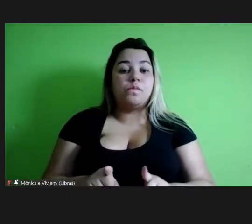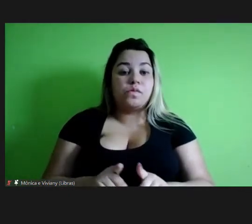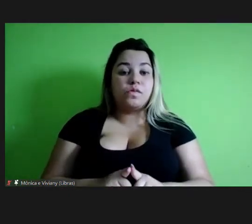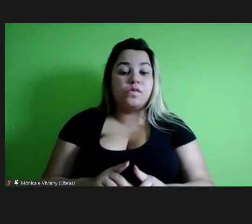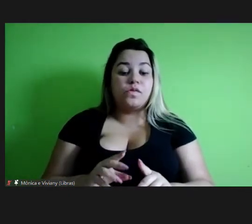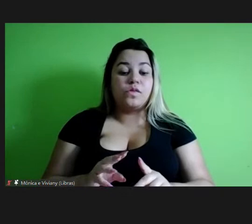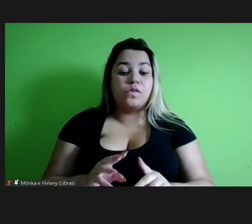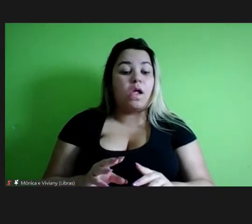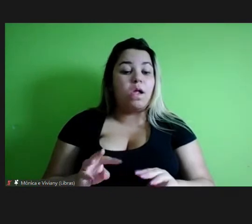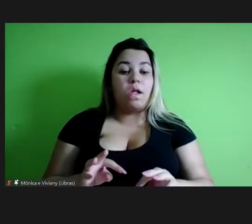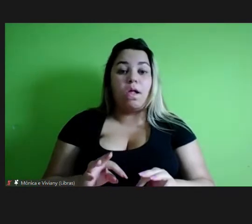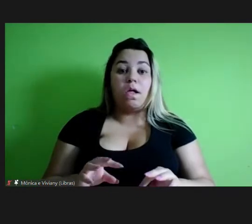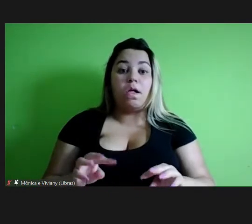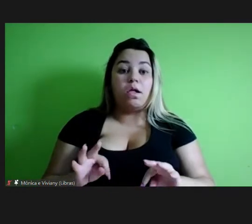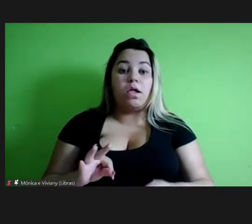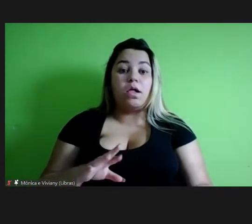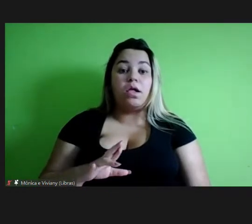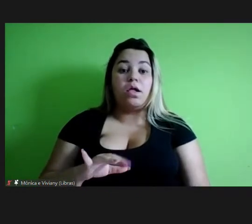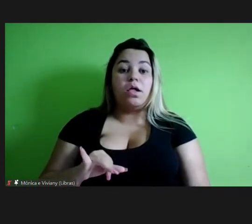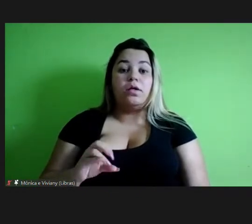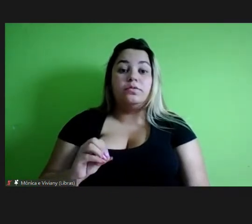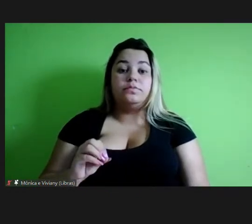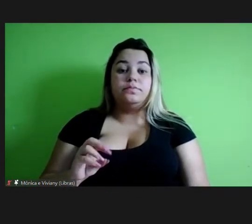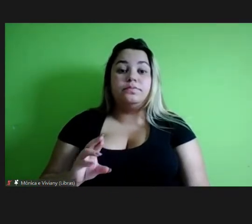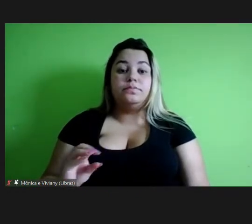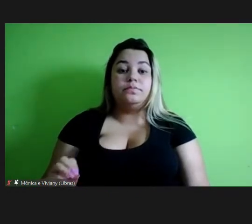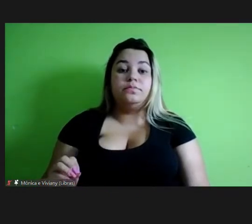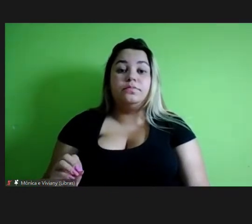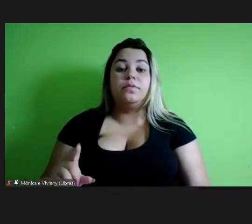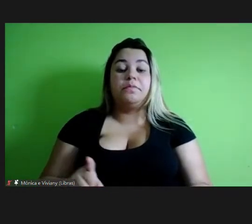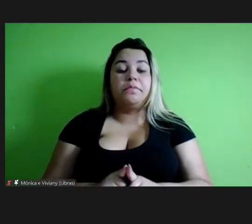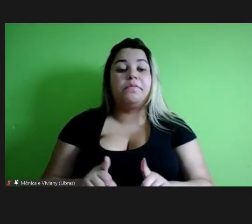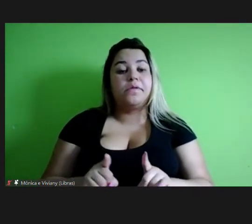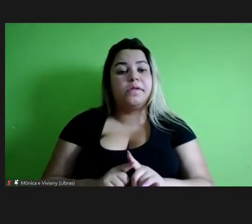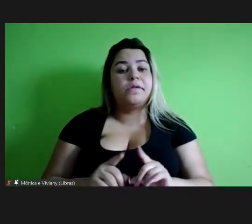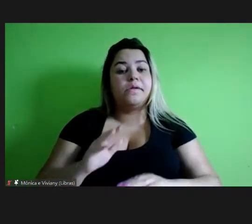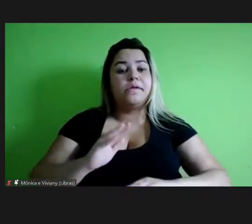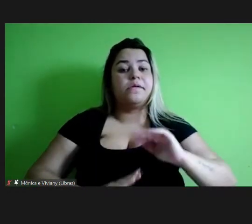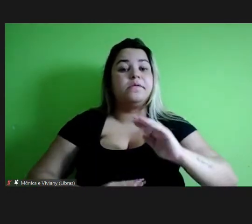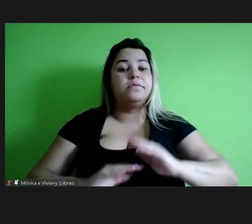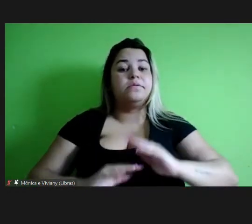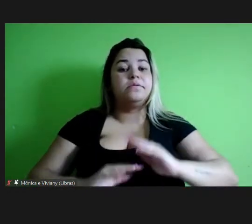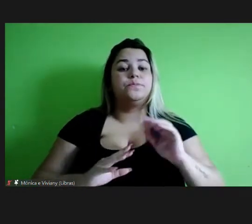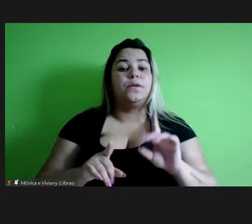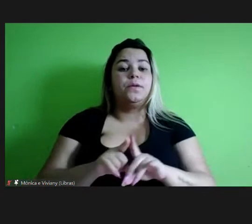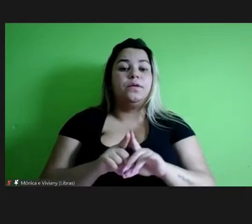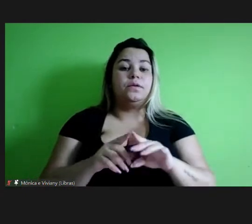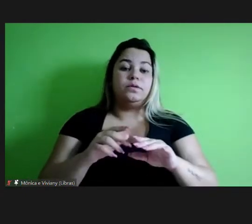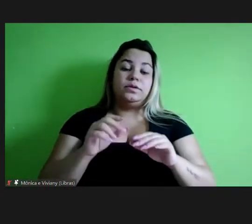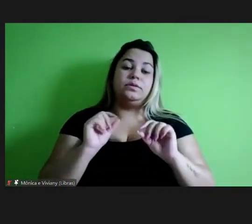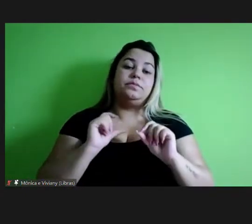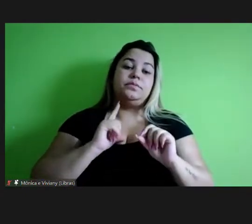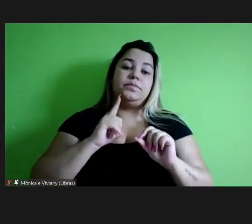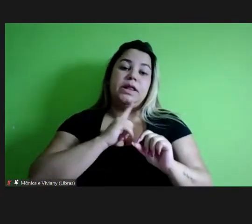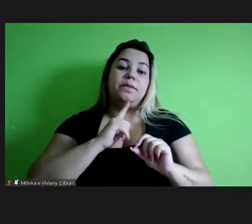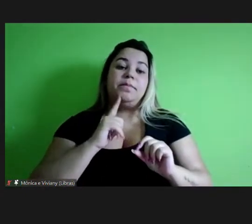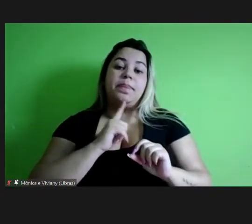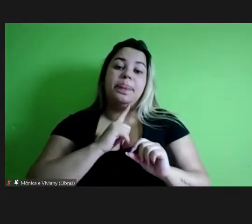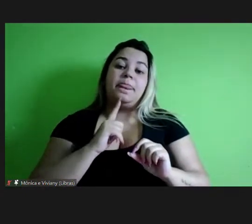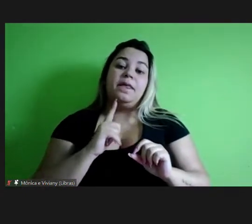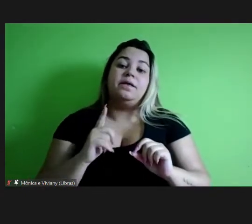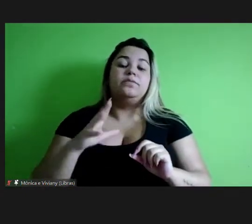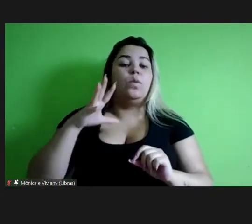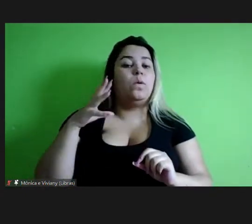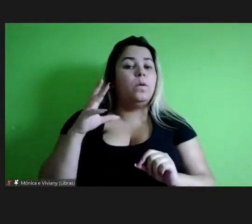main challenges in this specific territory. So there is something that we have, this experience we've been building